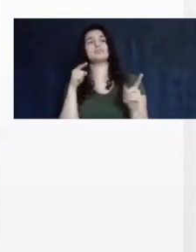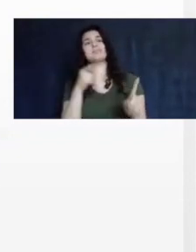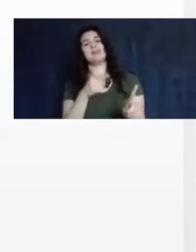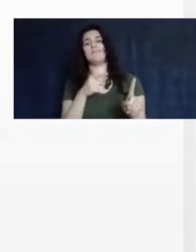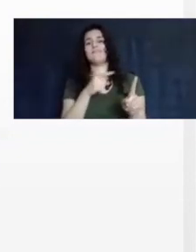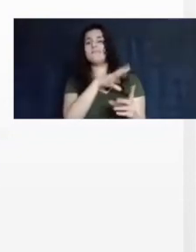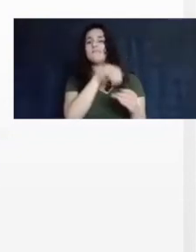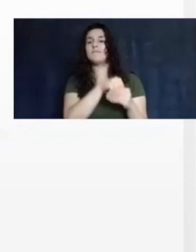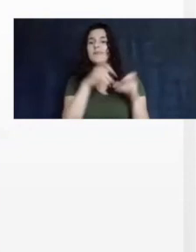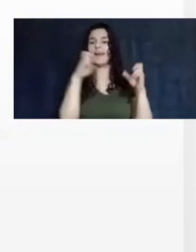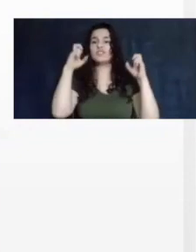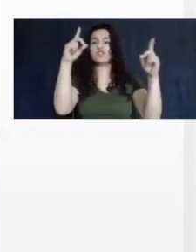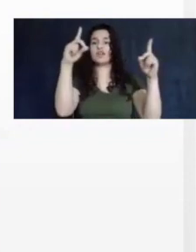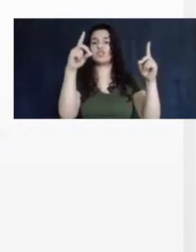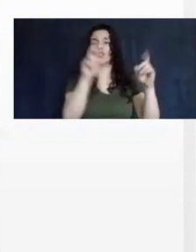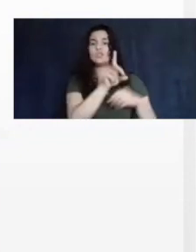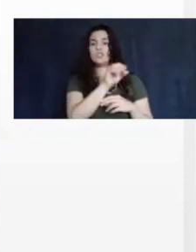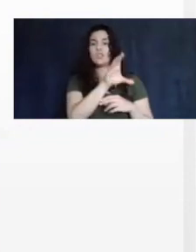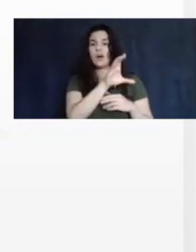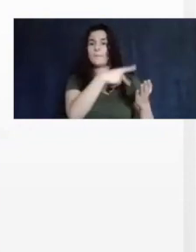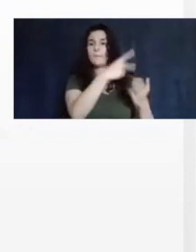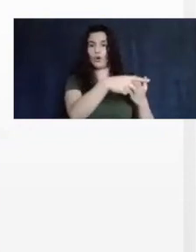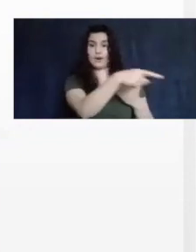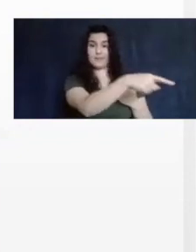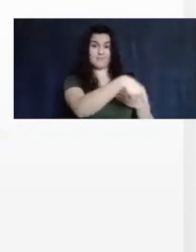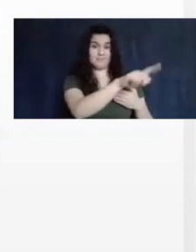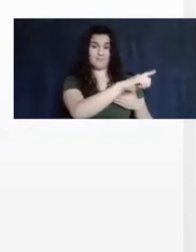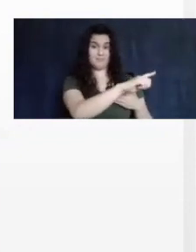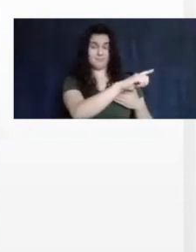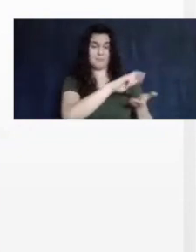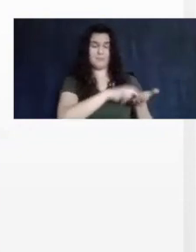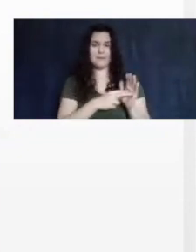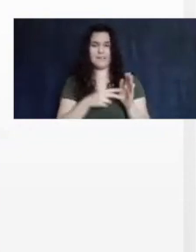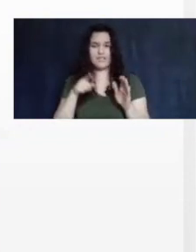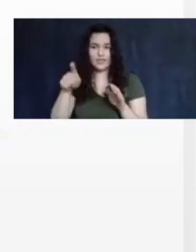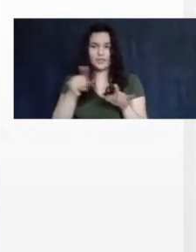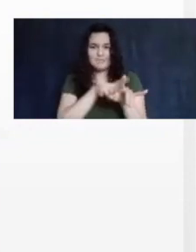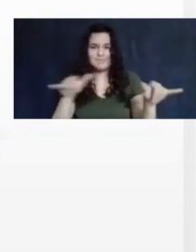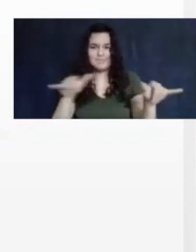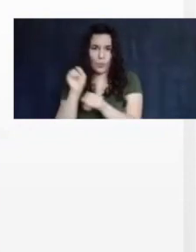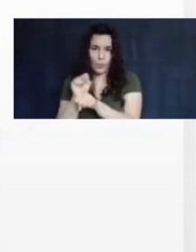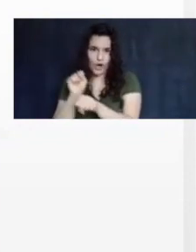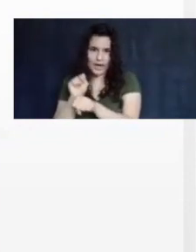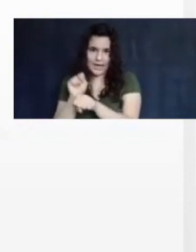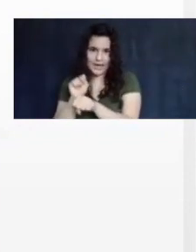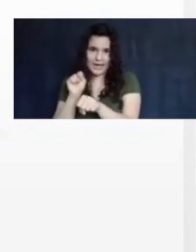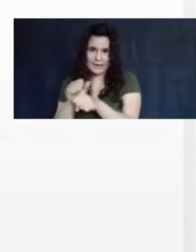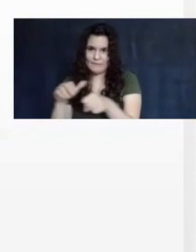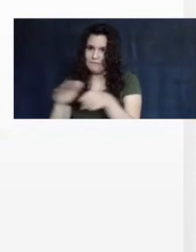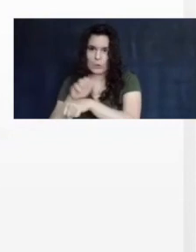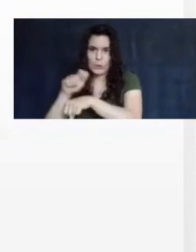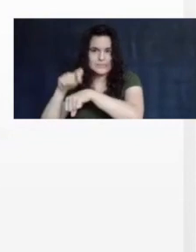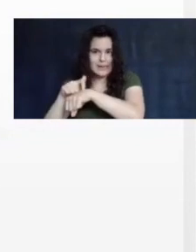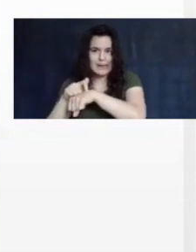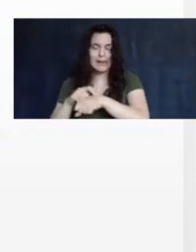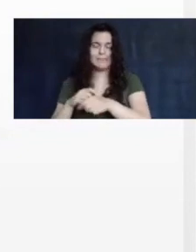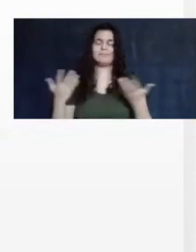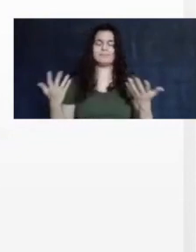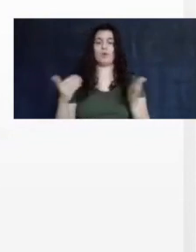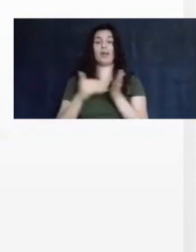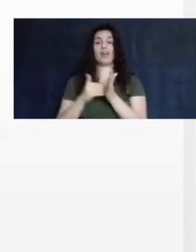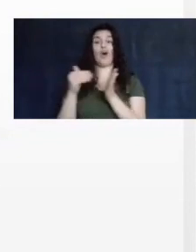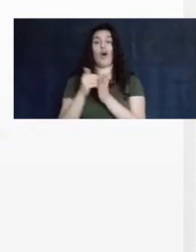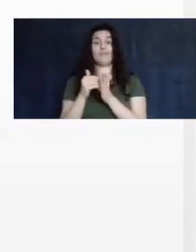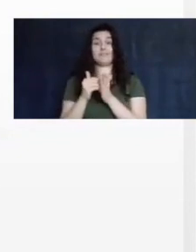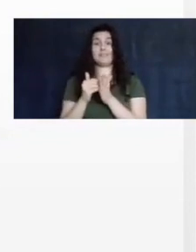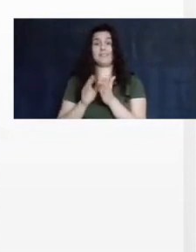educational doctoral program is that you all are working full time. So, and oftentimes at a point of your